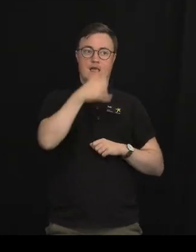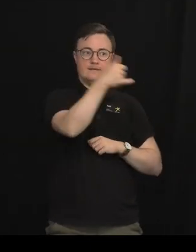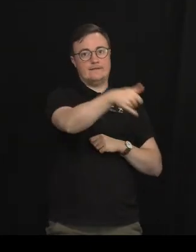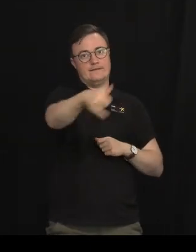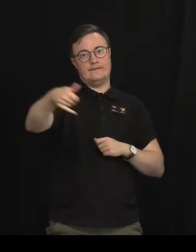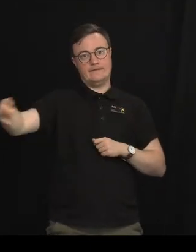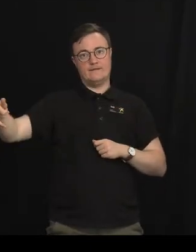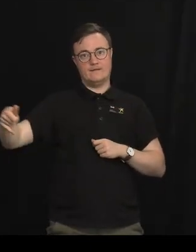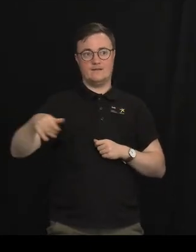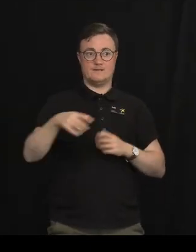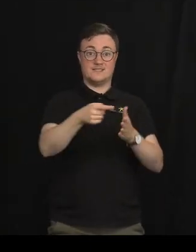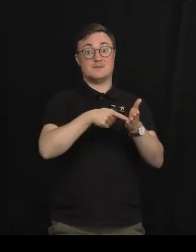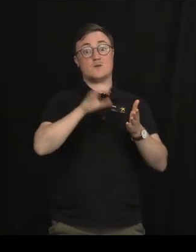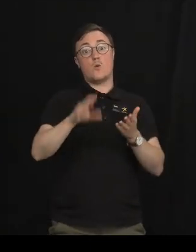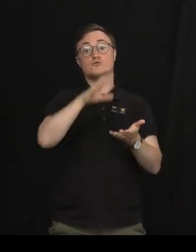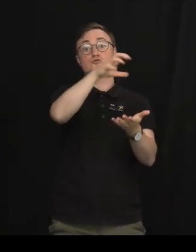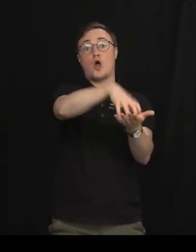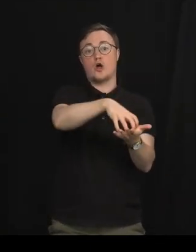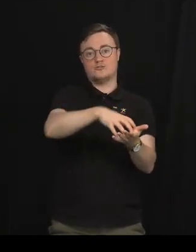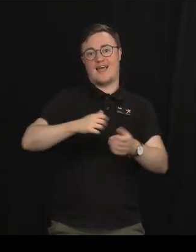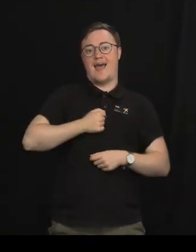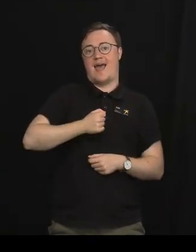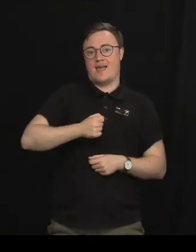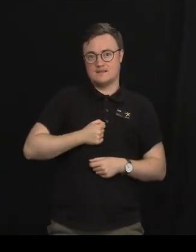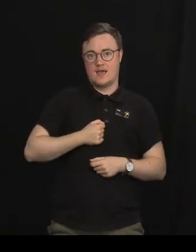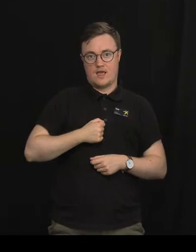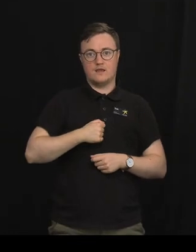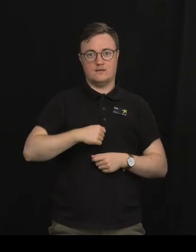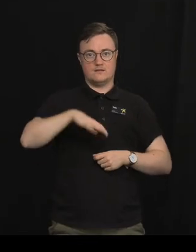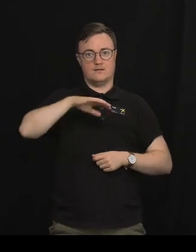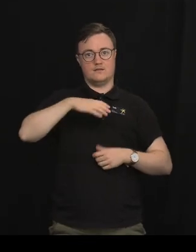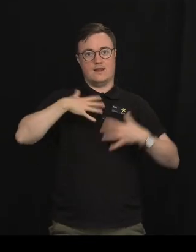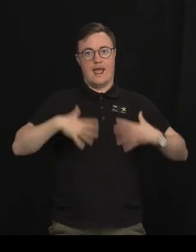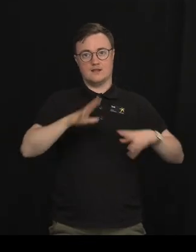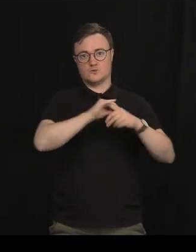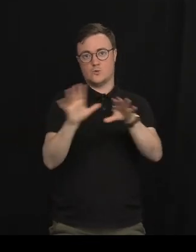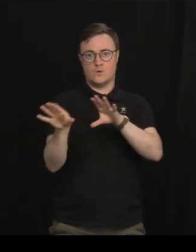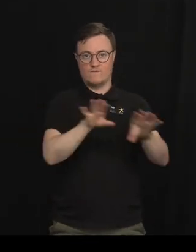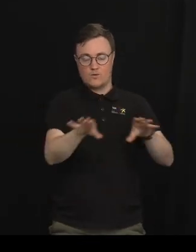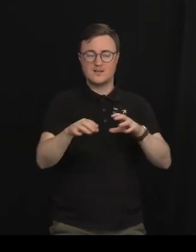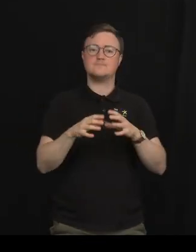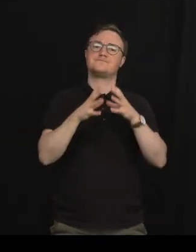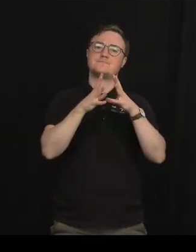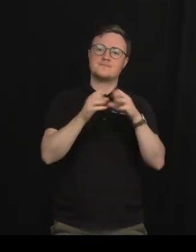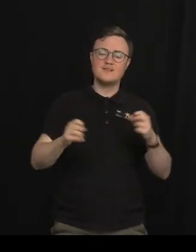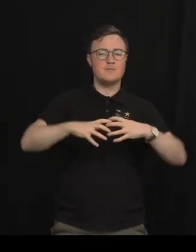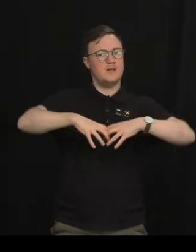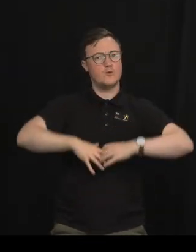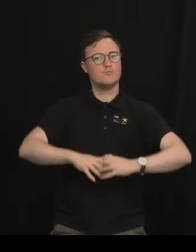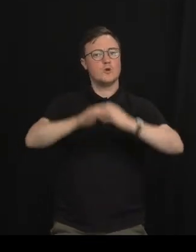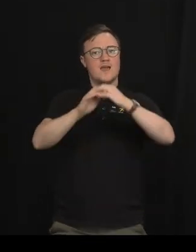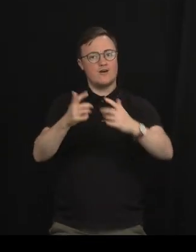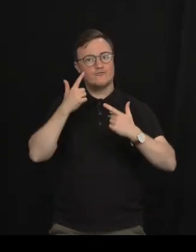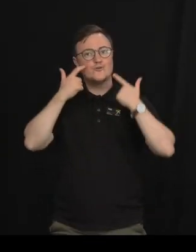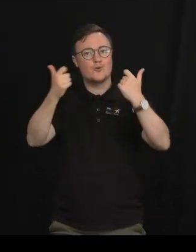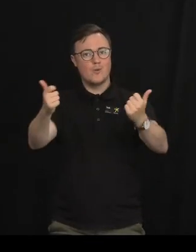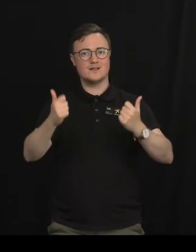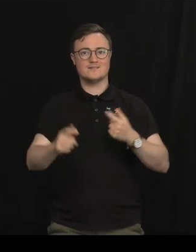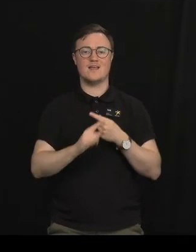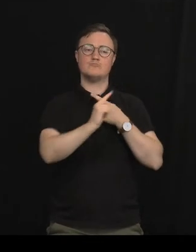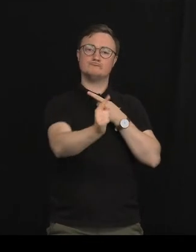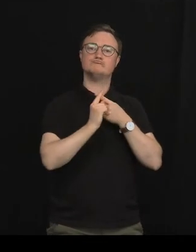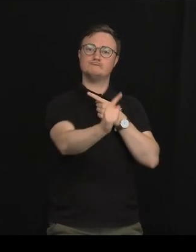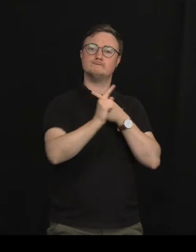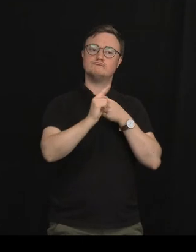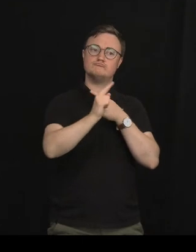by the state or the medical system. But building that kind of trust, being local, being there all the time, and you build